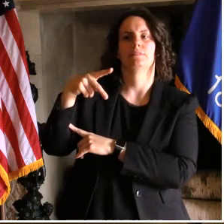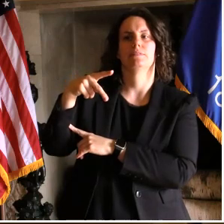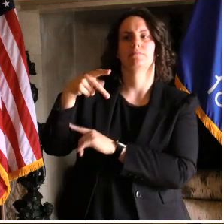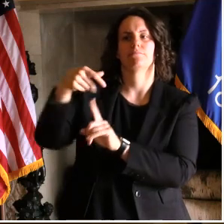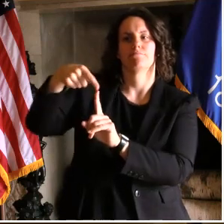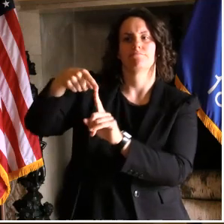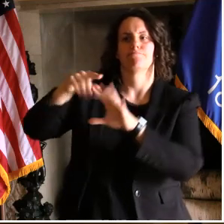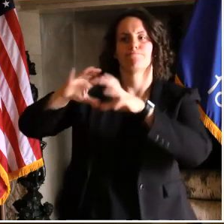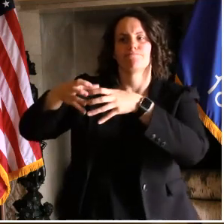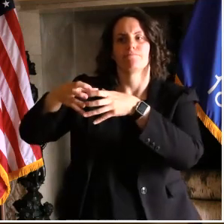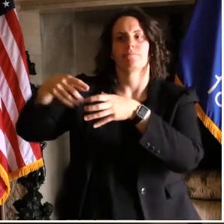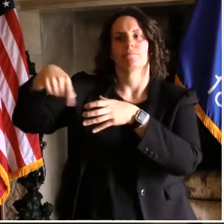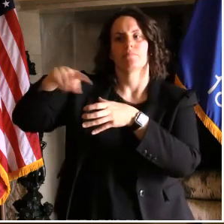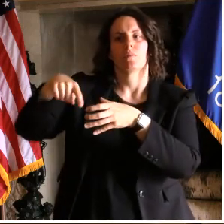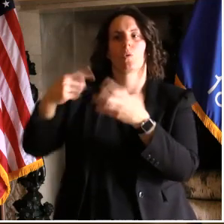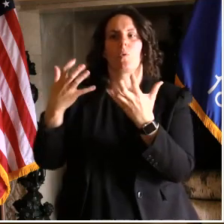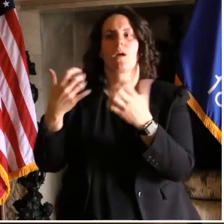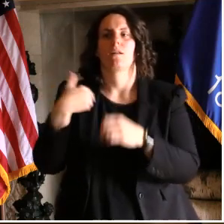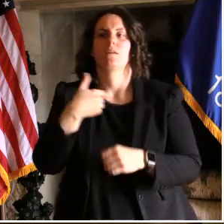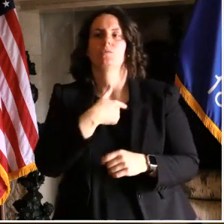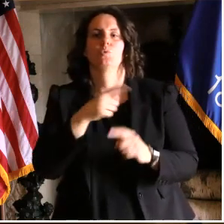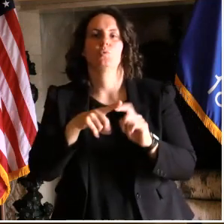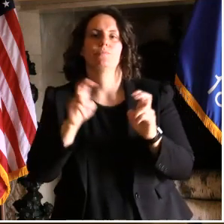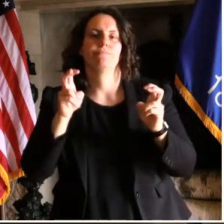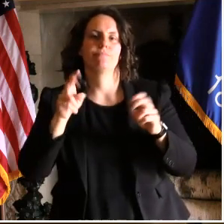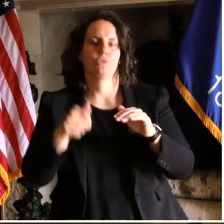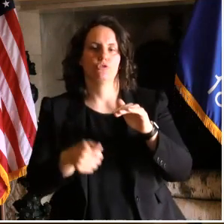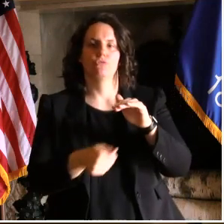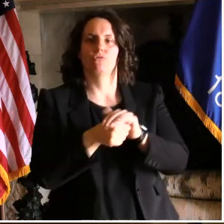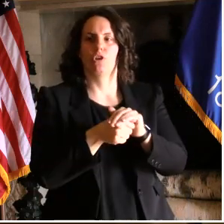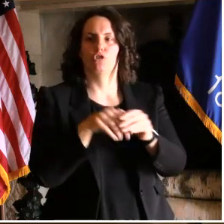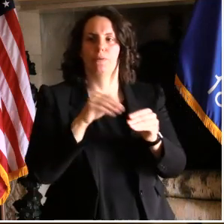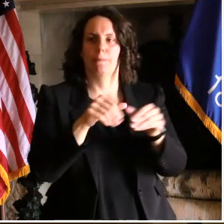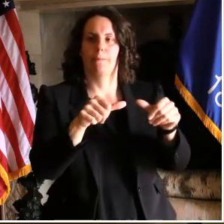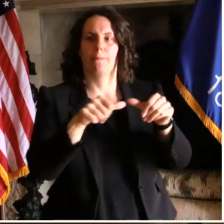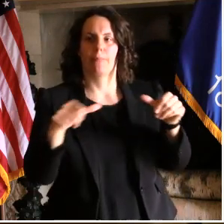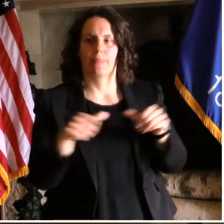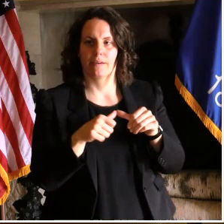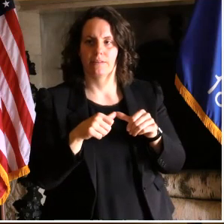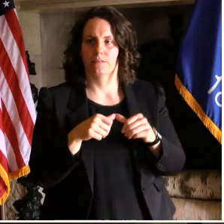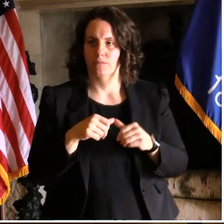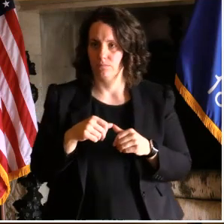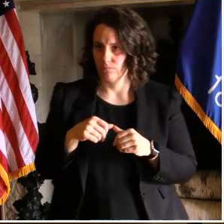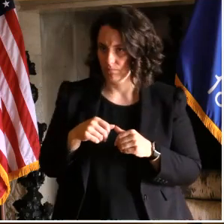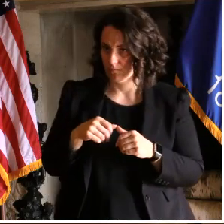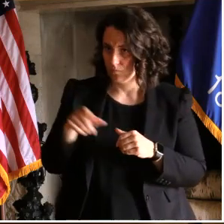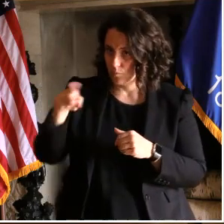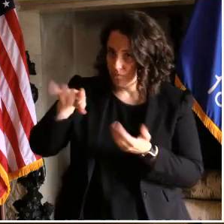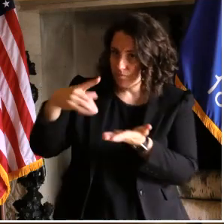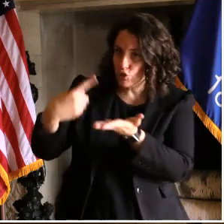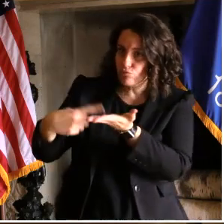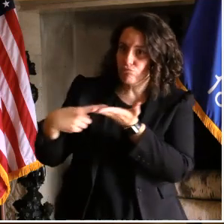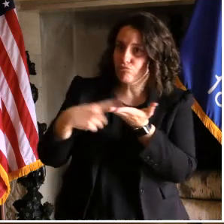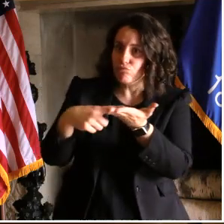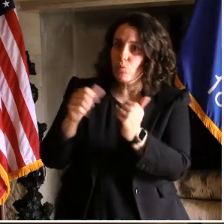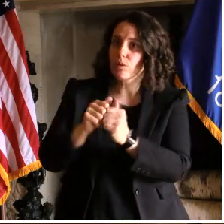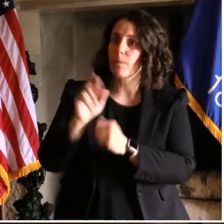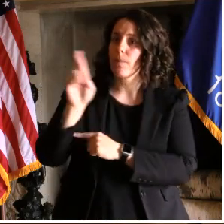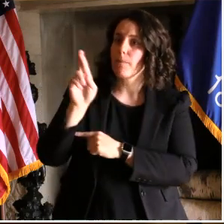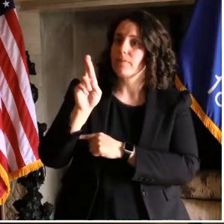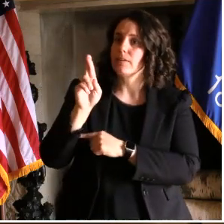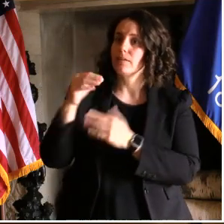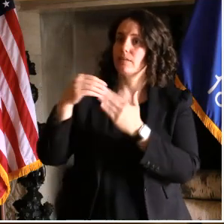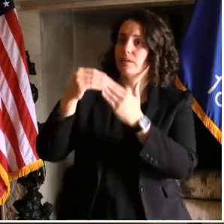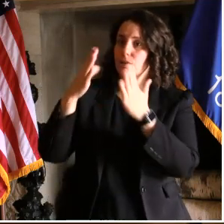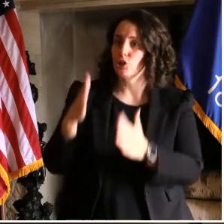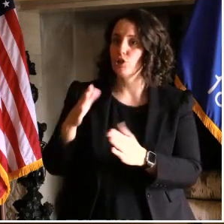been in communication with the Republican leadership of the legislature today, and what kind of response, if so, have you